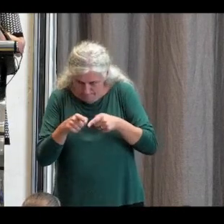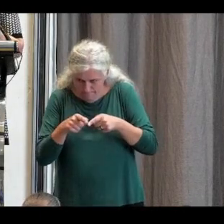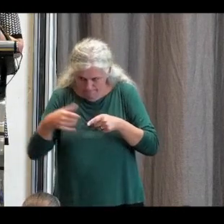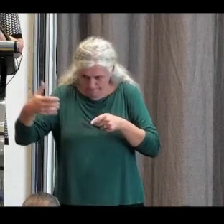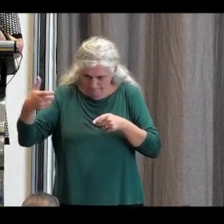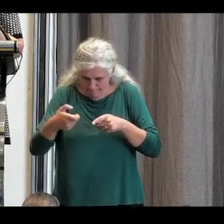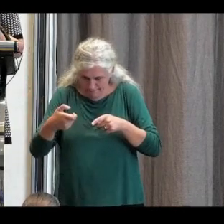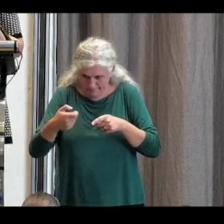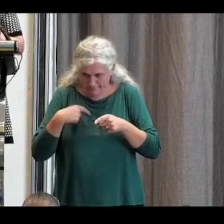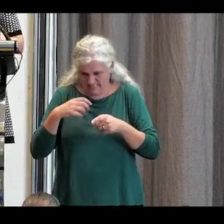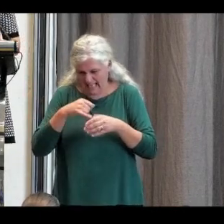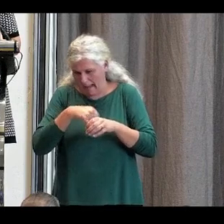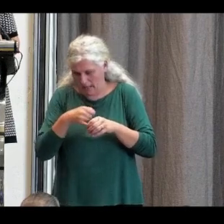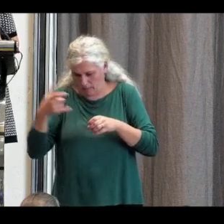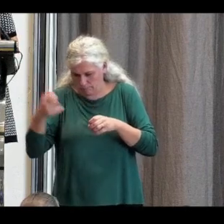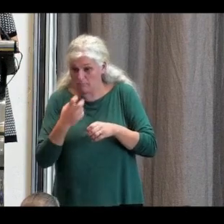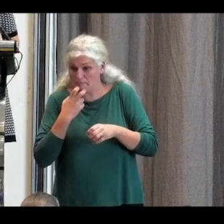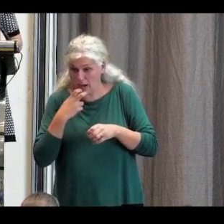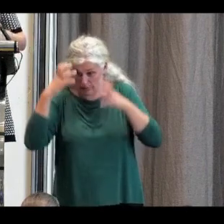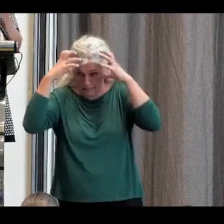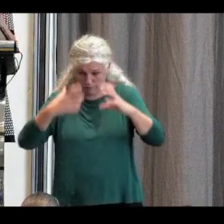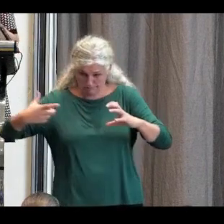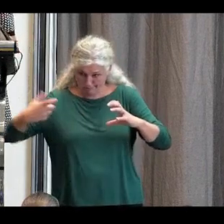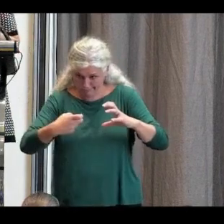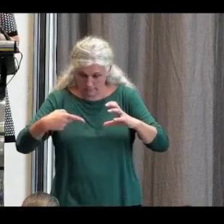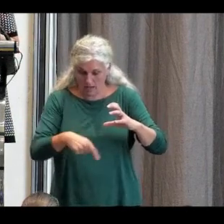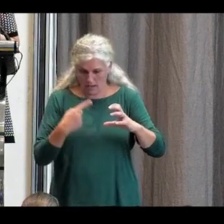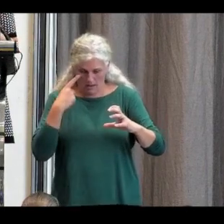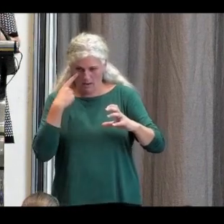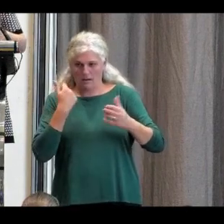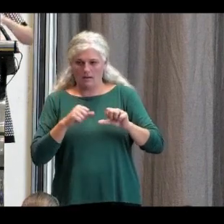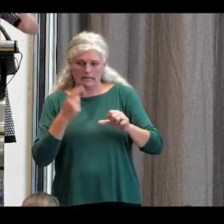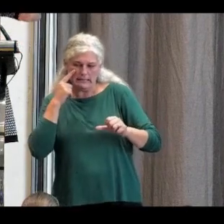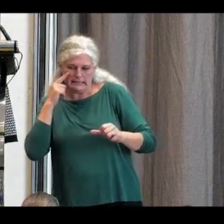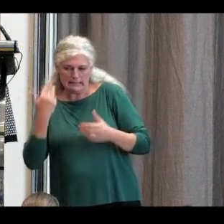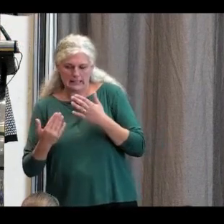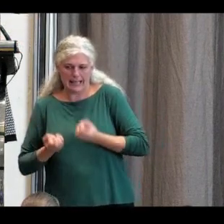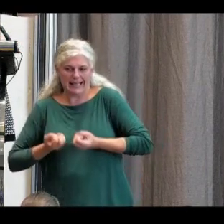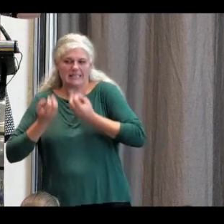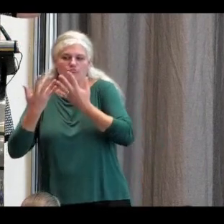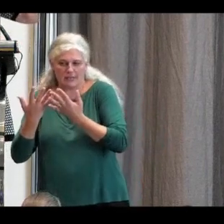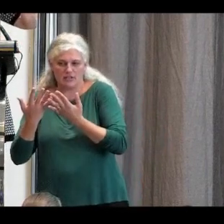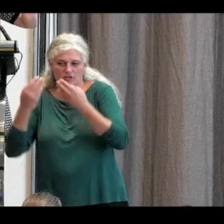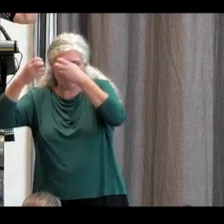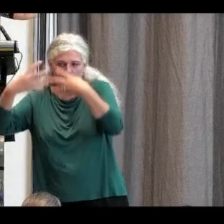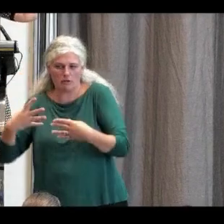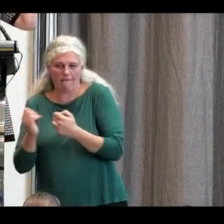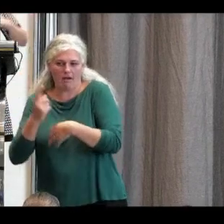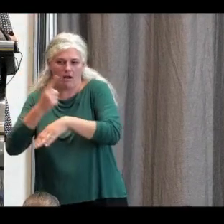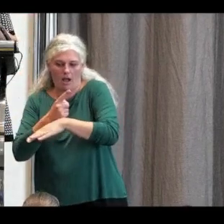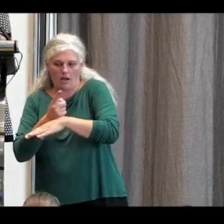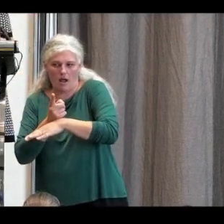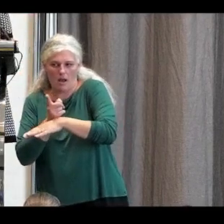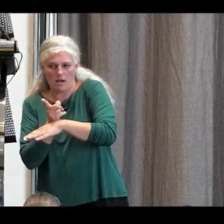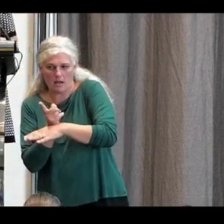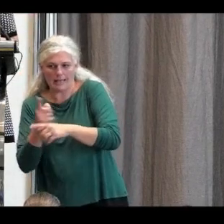of a chemical into their brains, and we verified the expression of this clock regulator was